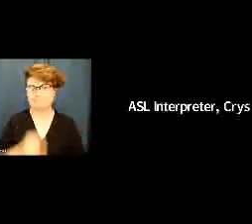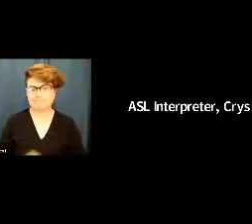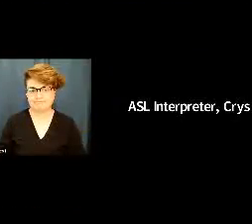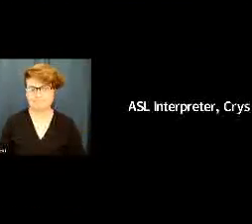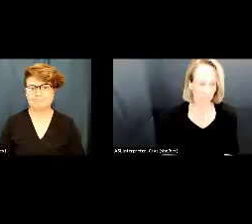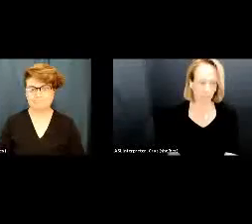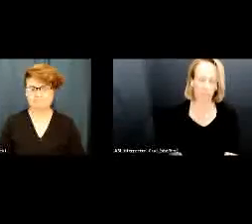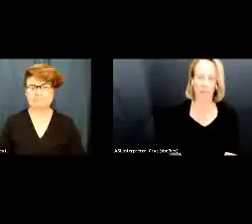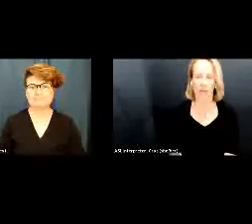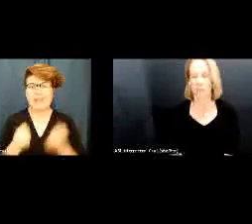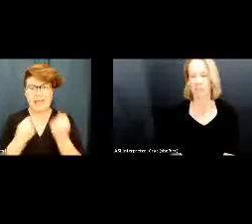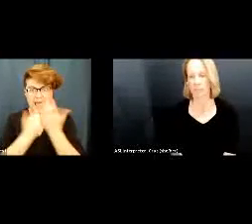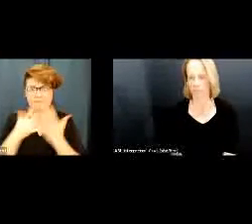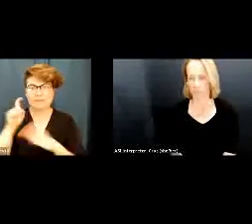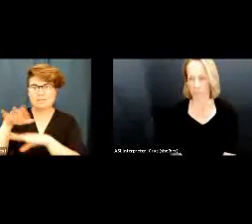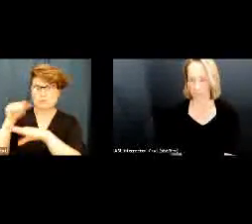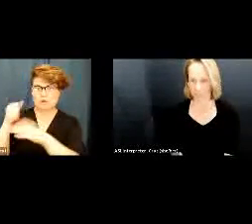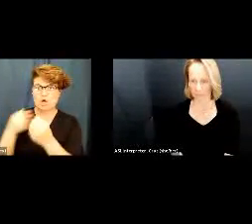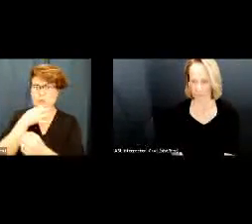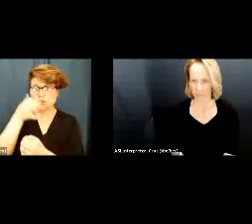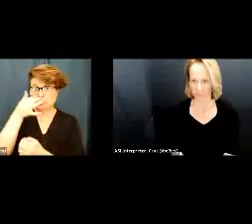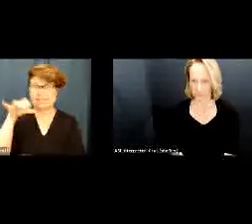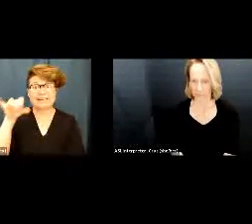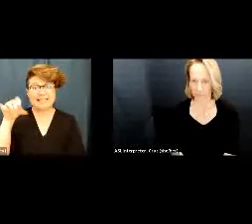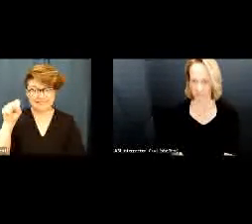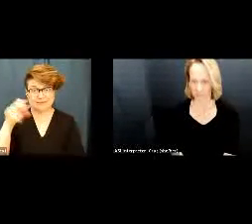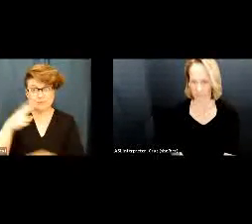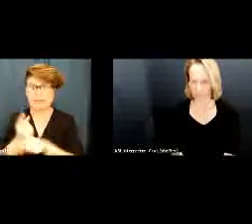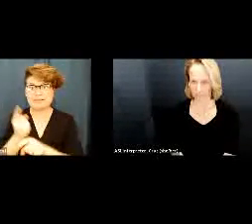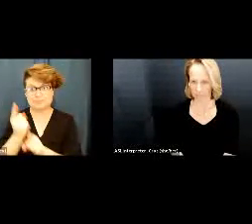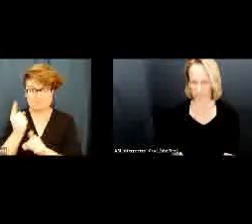Advocates need to be called sooner, definitely.